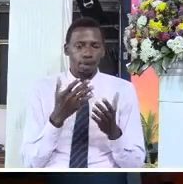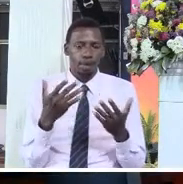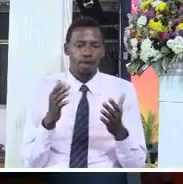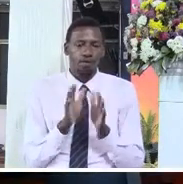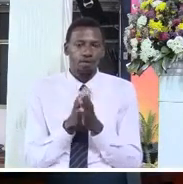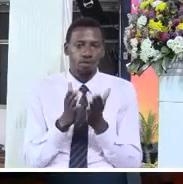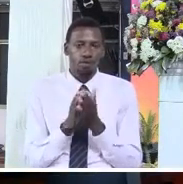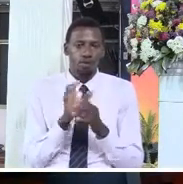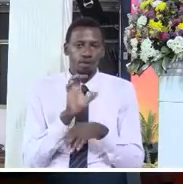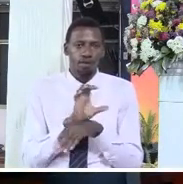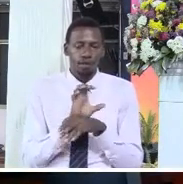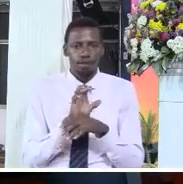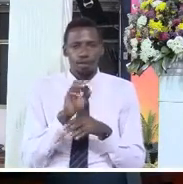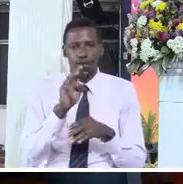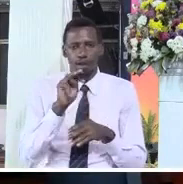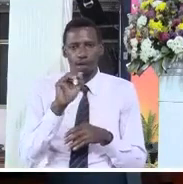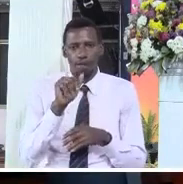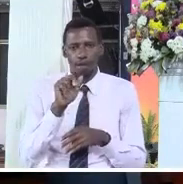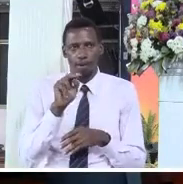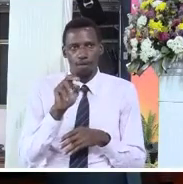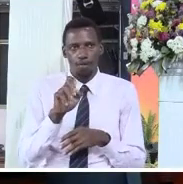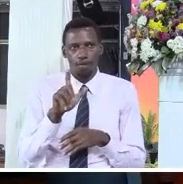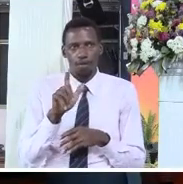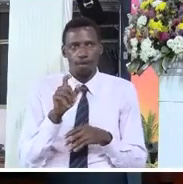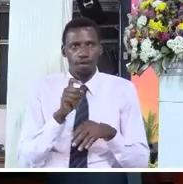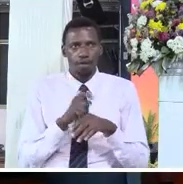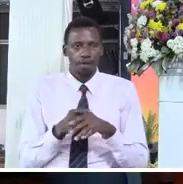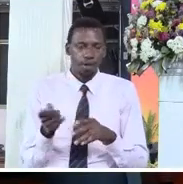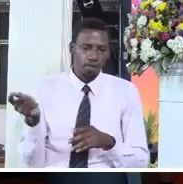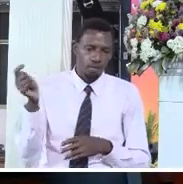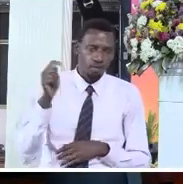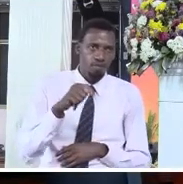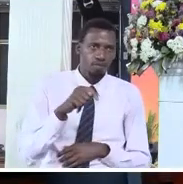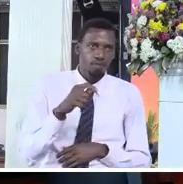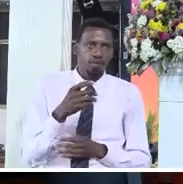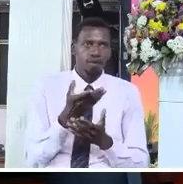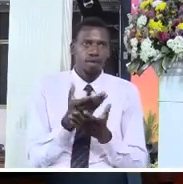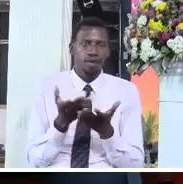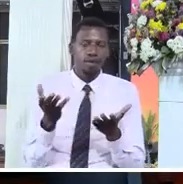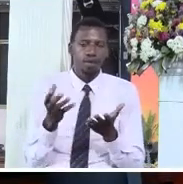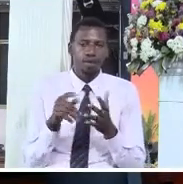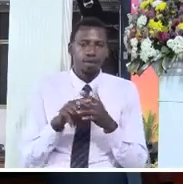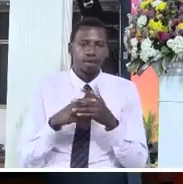manual. When they come to New Life, how do they stand out?